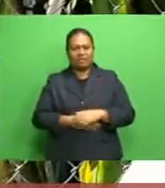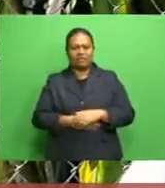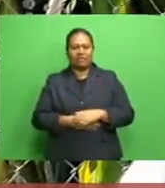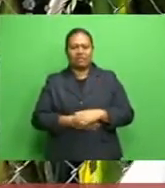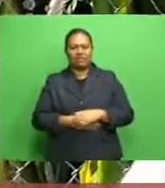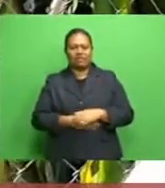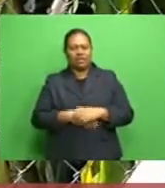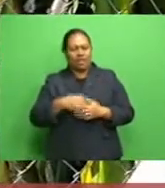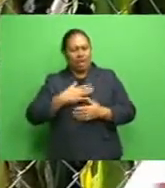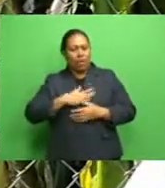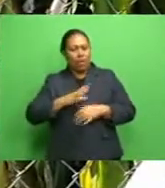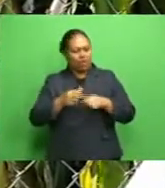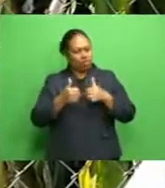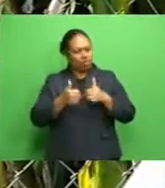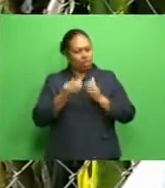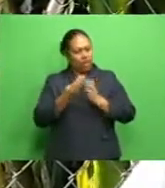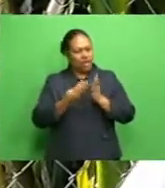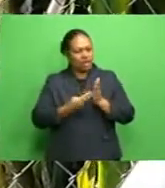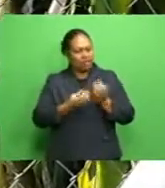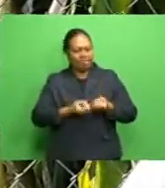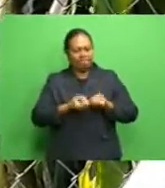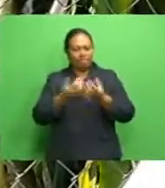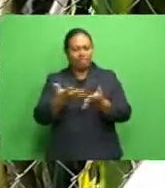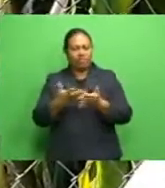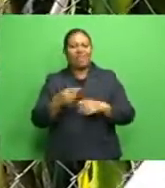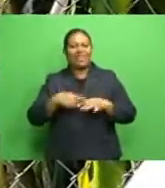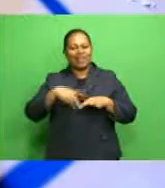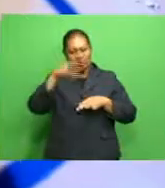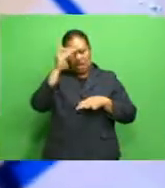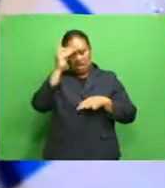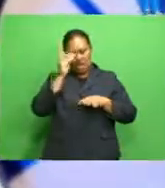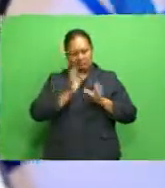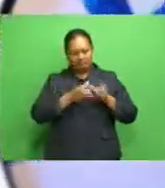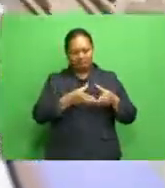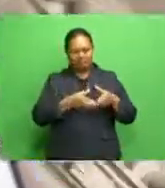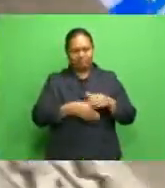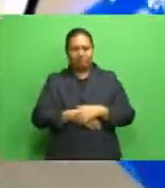I'm expecting a good budget allocation for the education sector.